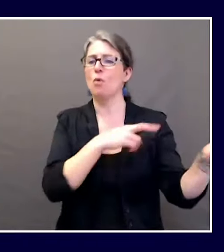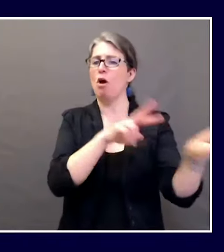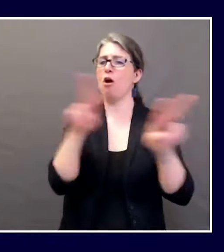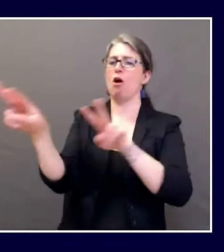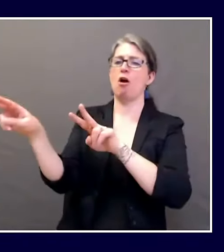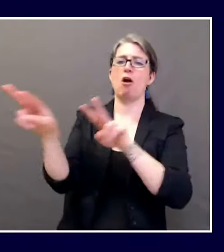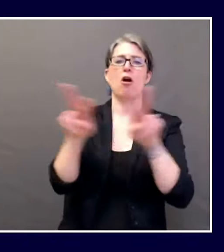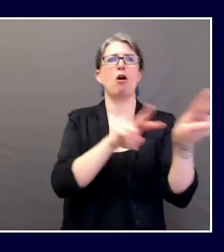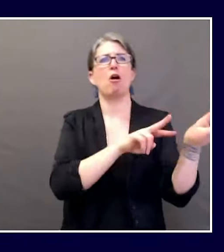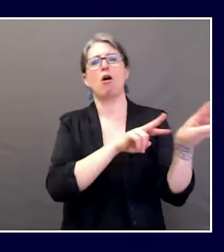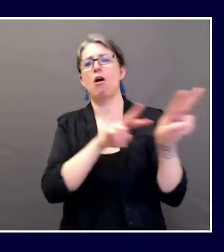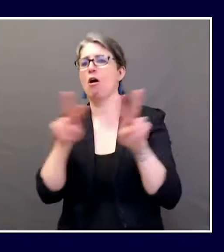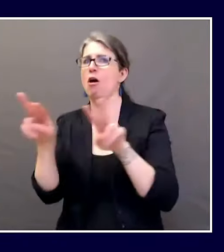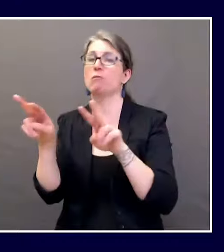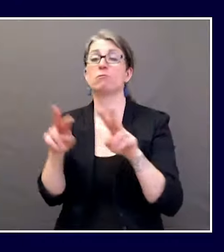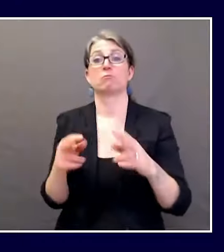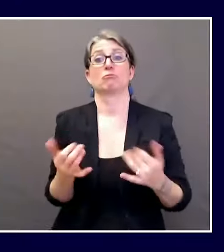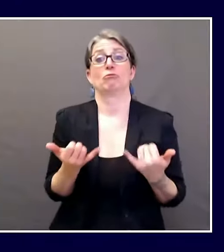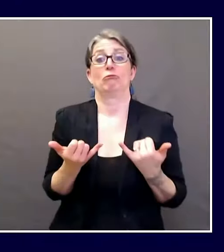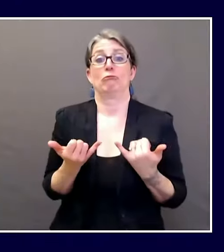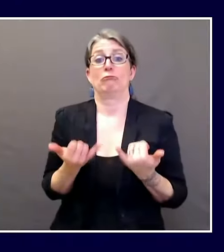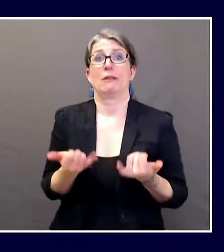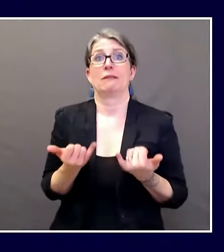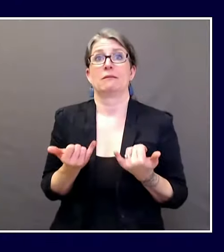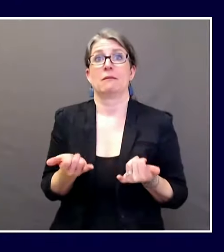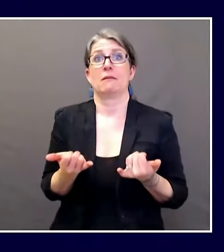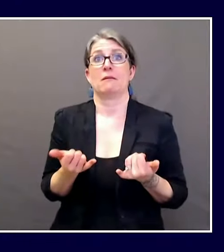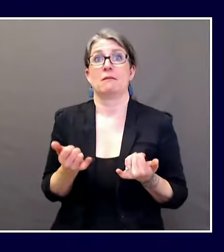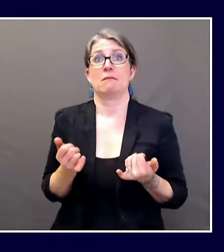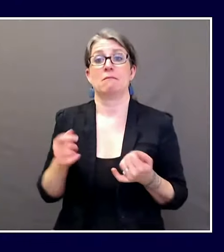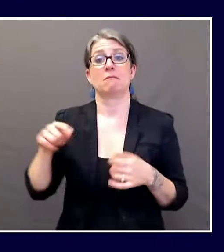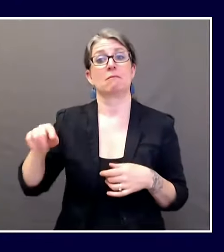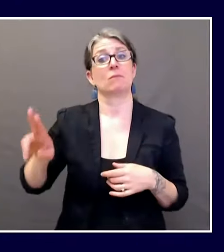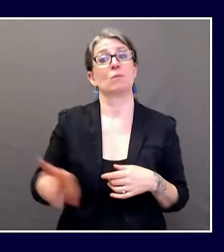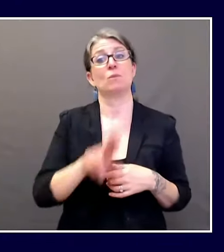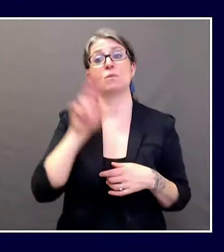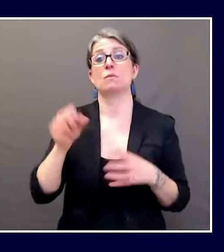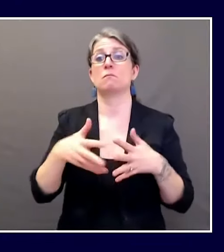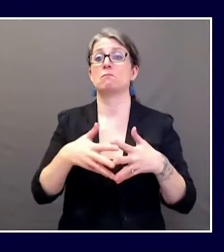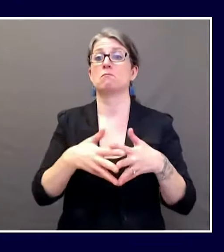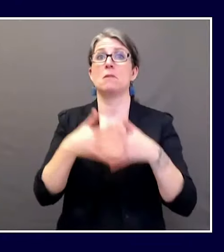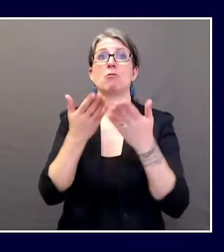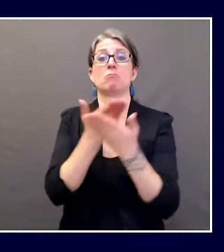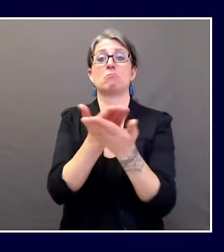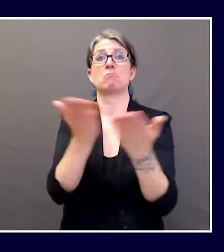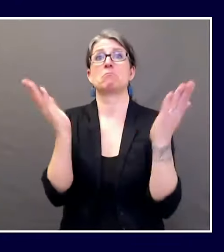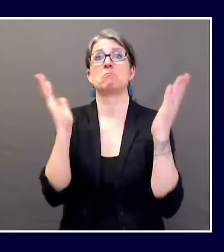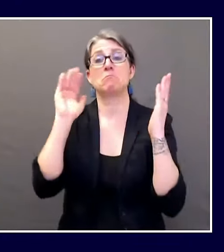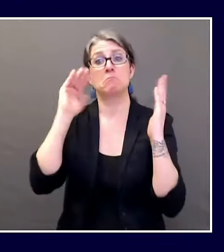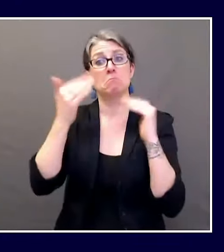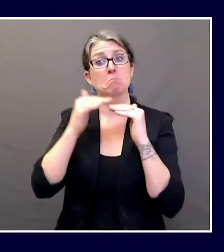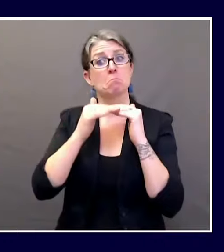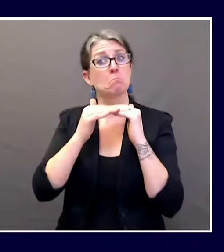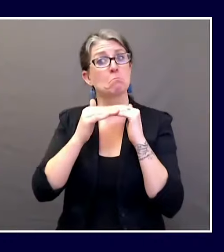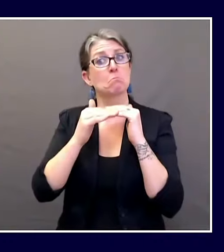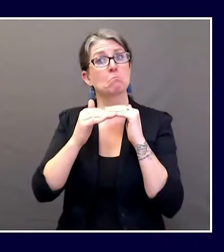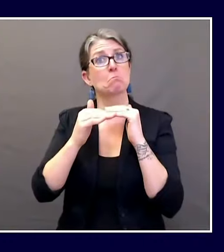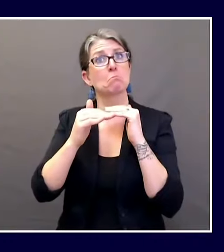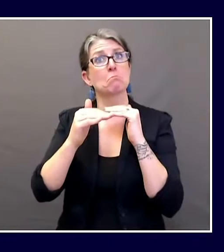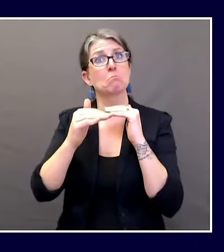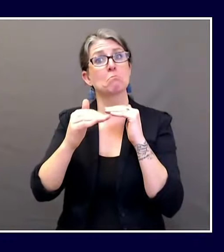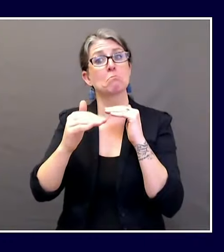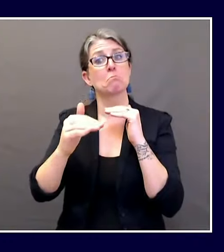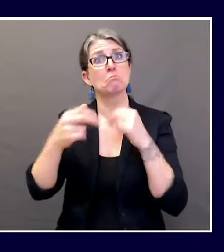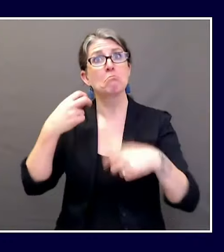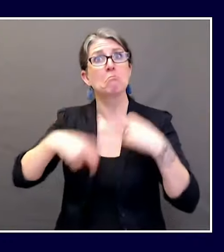to the explosion in cases that we saw in December in the UK and January in South Africa. It could happen, but I think